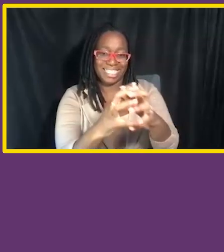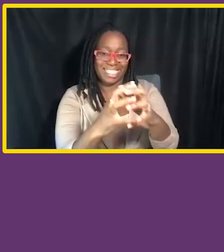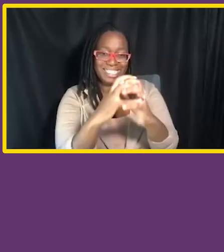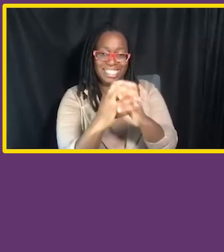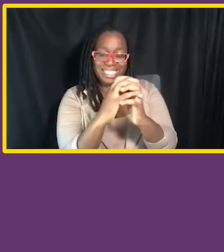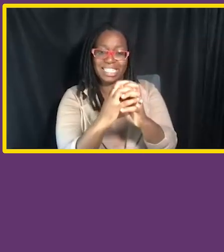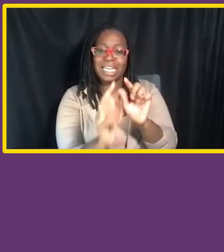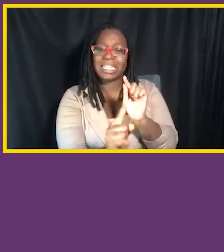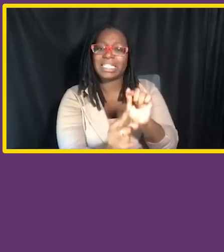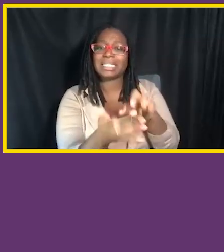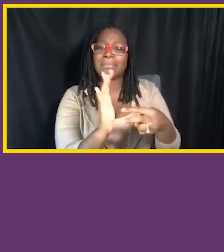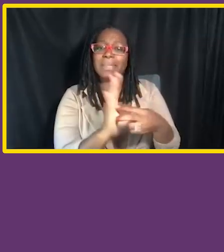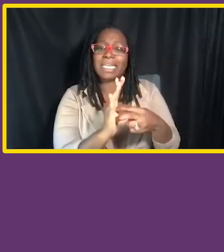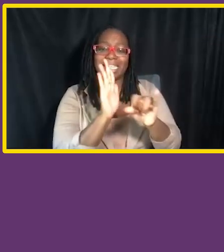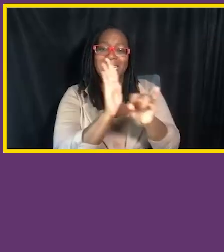keeps on giving. It's,